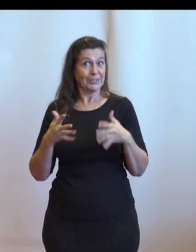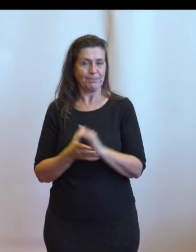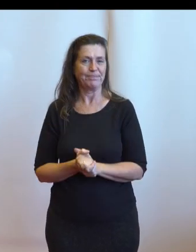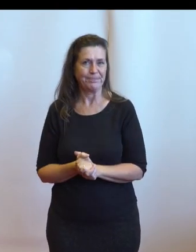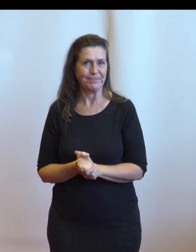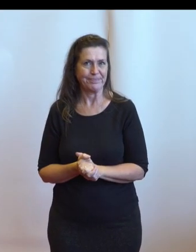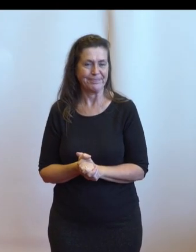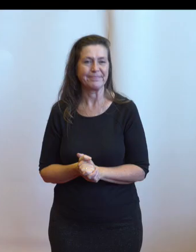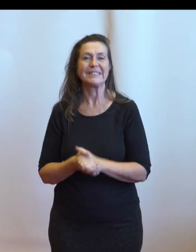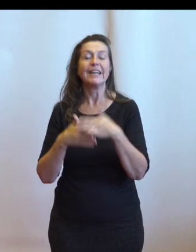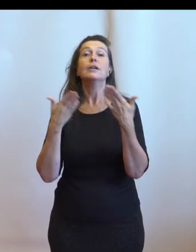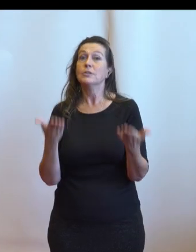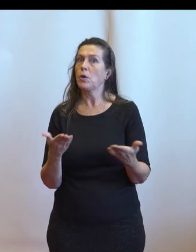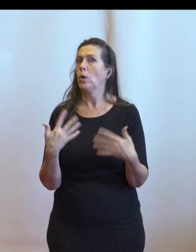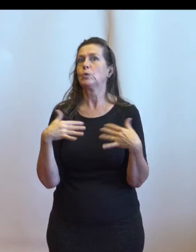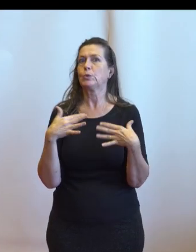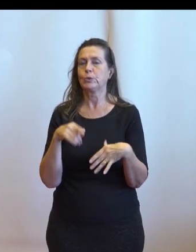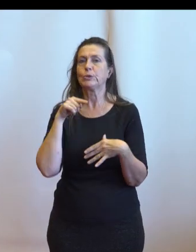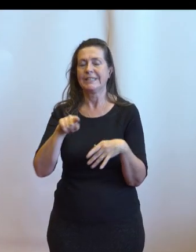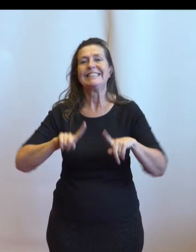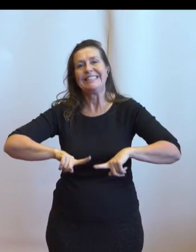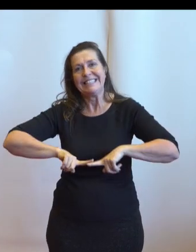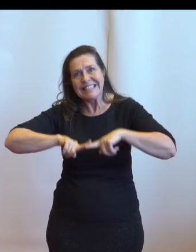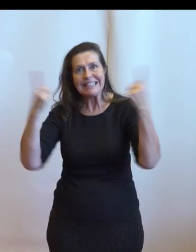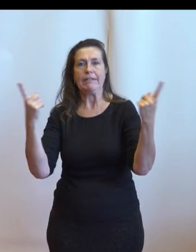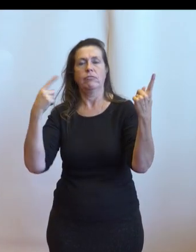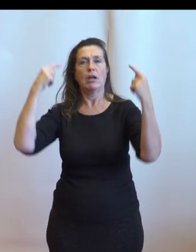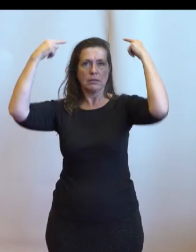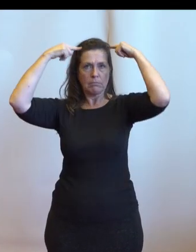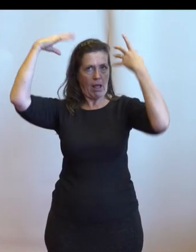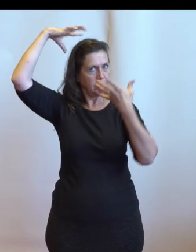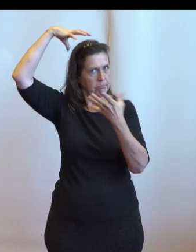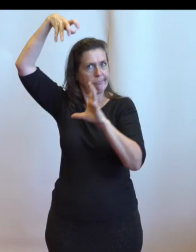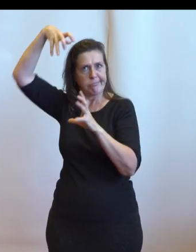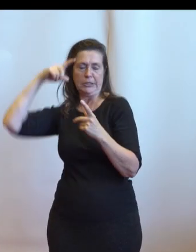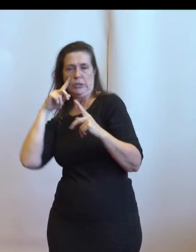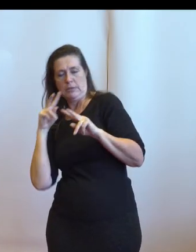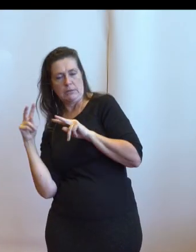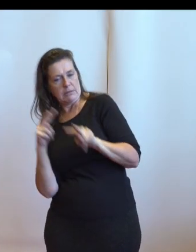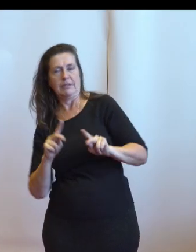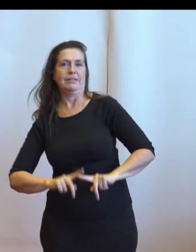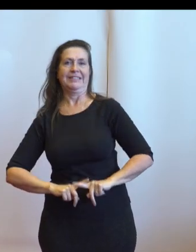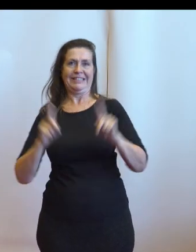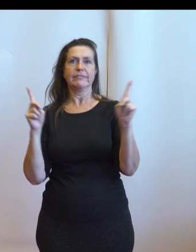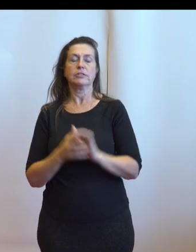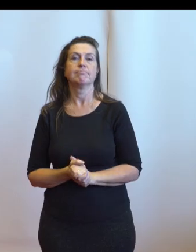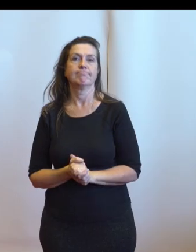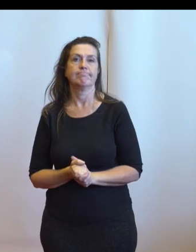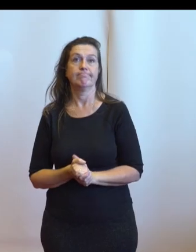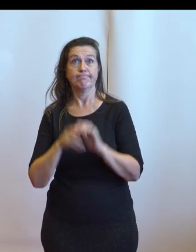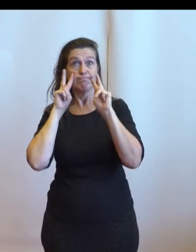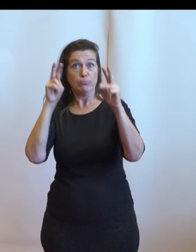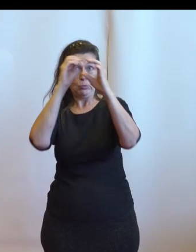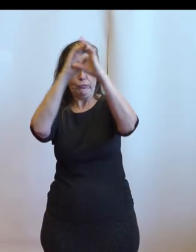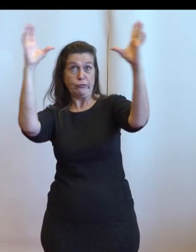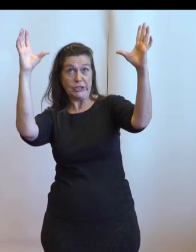misspellings. So I think it's a really different mindset that we try to establish, just to, again, the vision and the